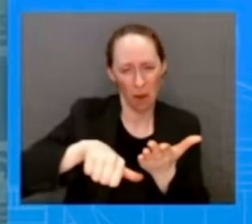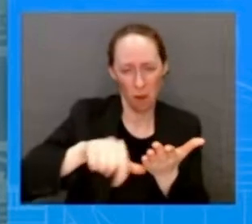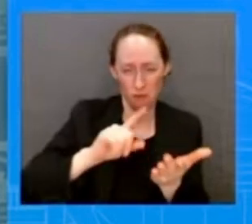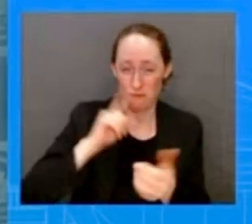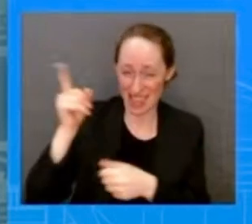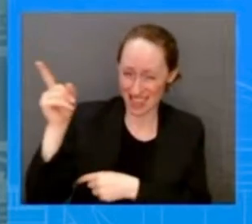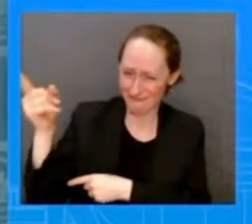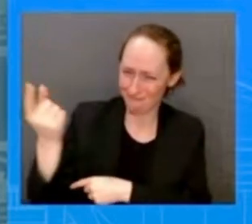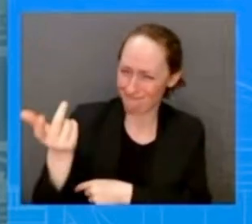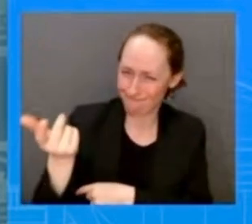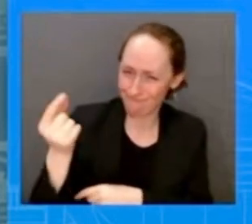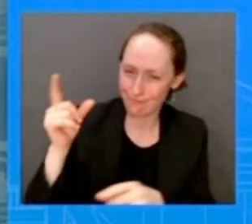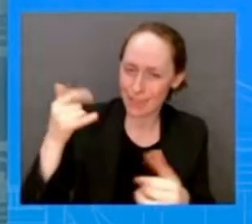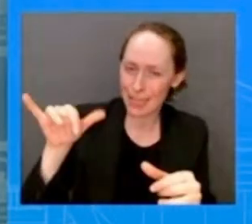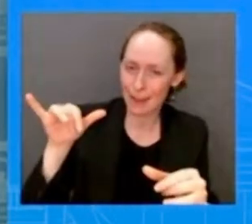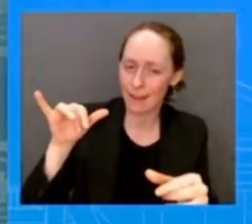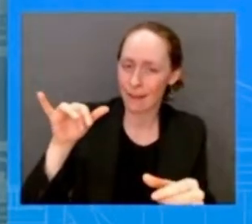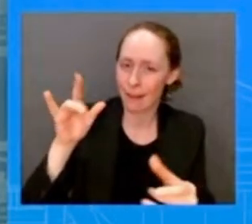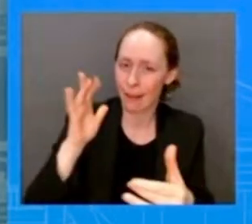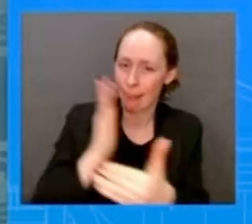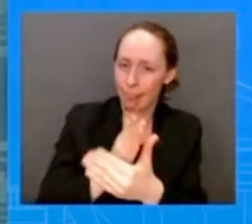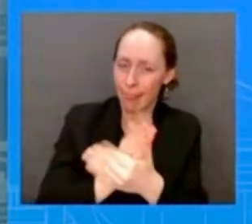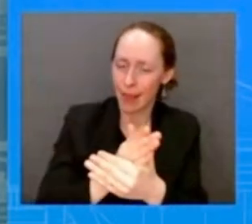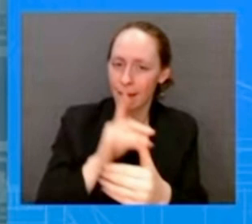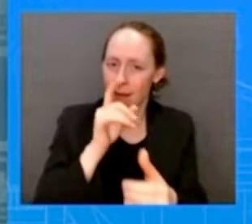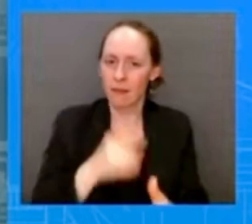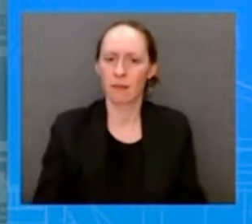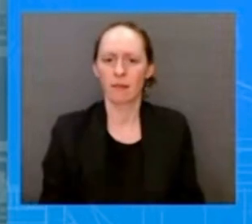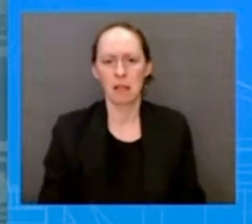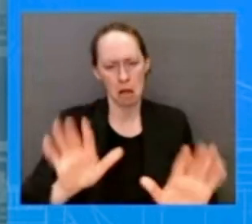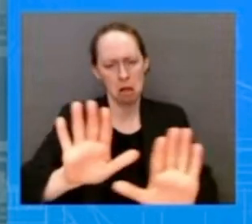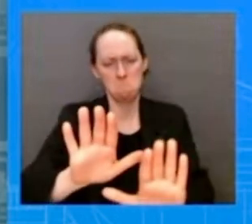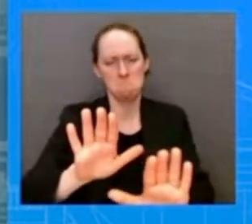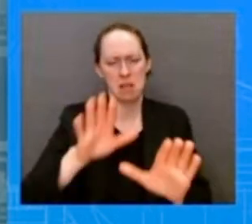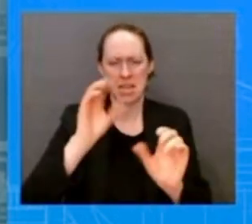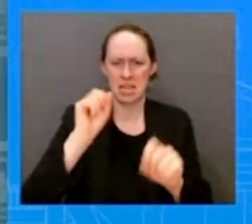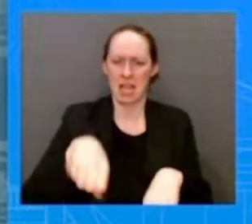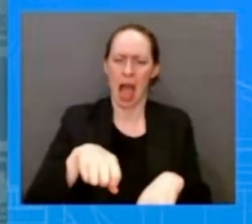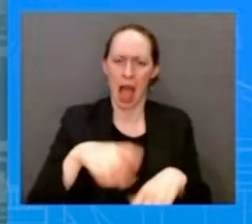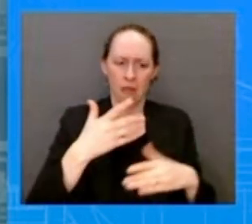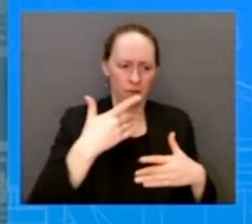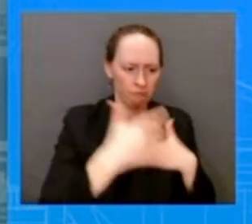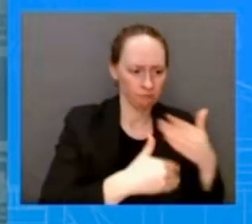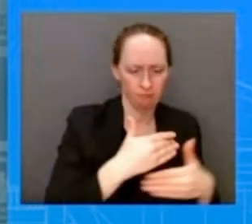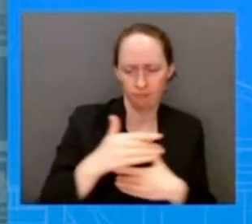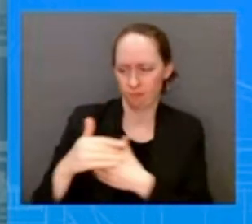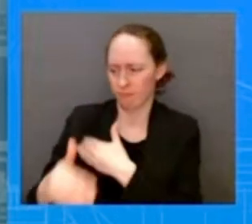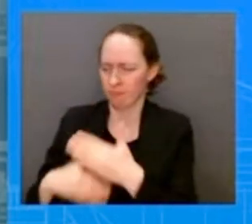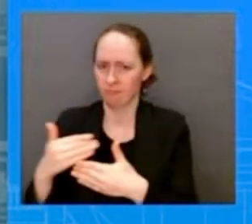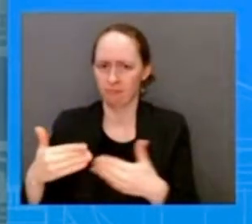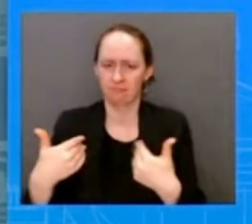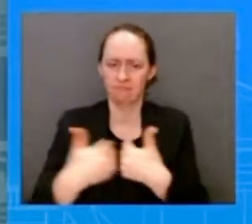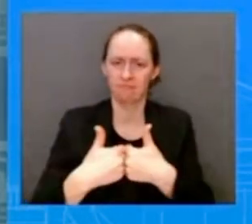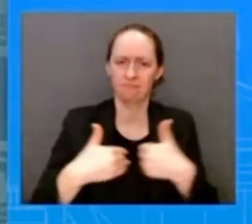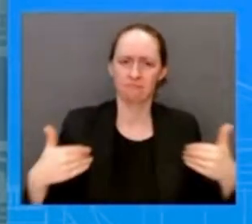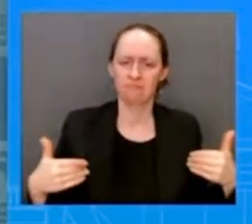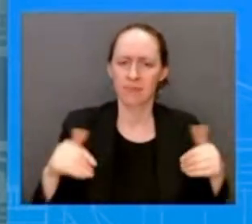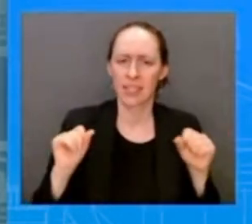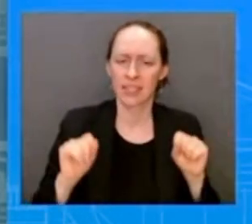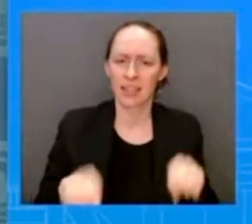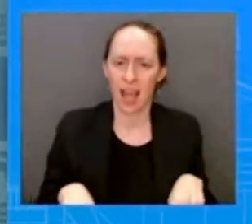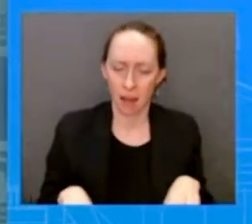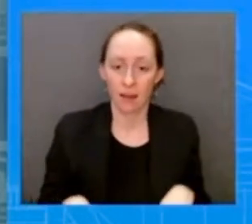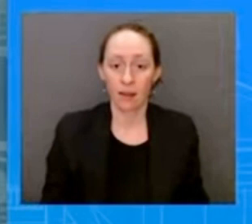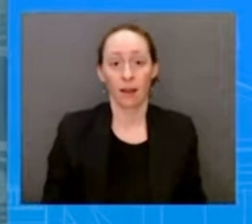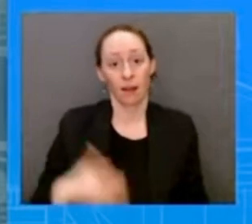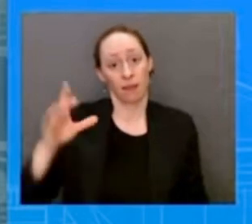agree with, that they both could exist at the same time, which is the president still thinks that D.C. should become the 51st state. That is